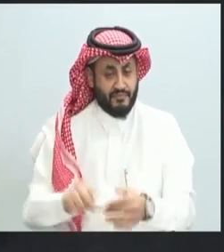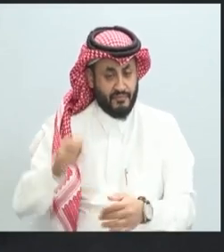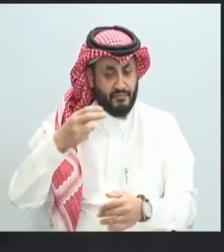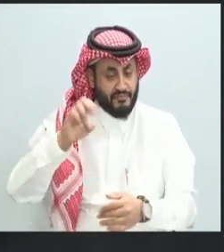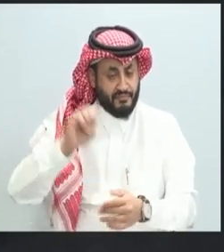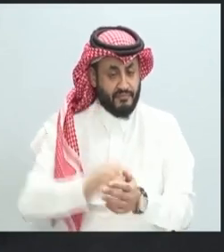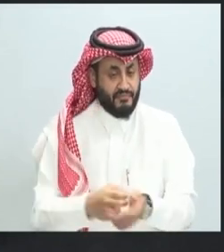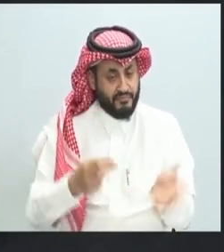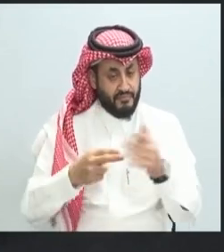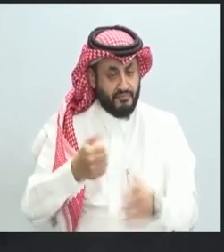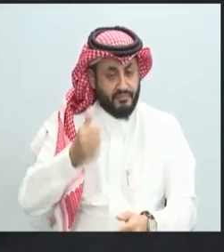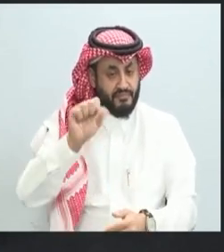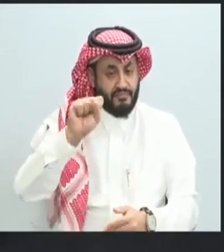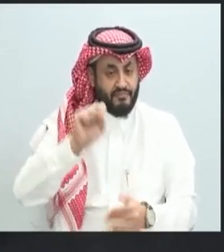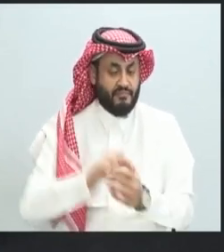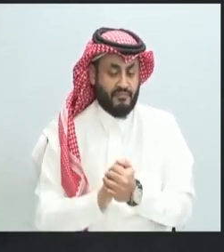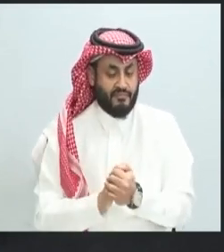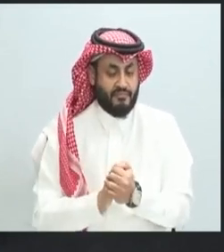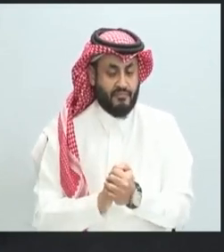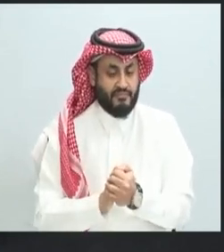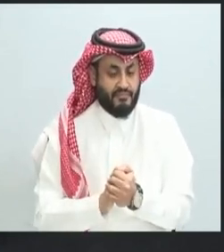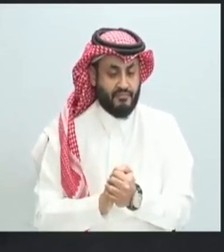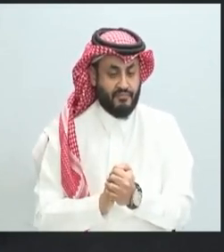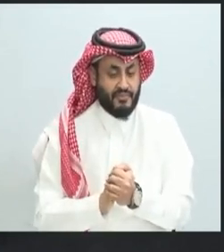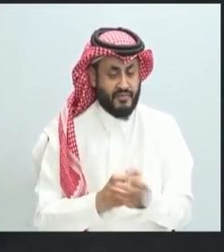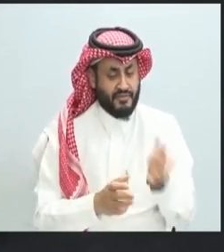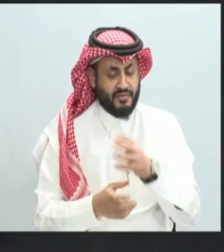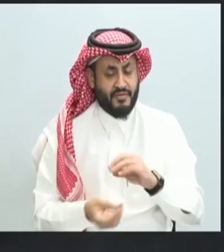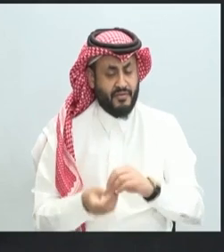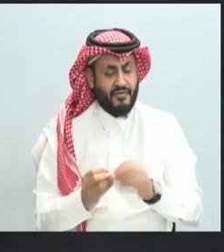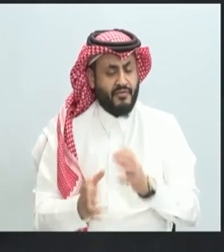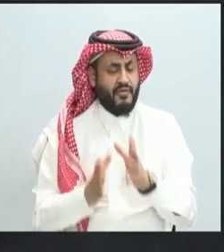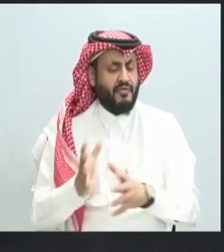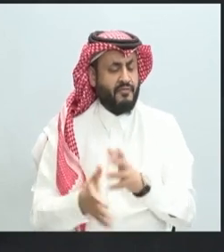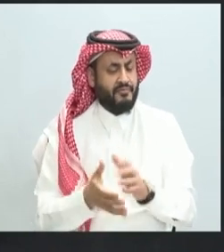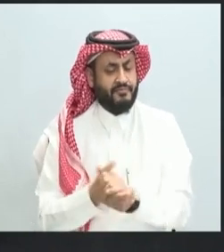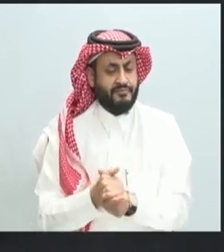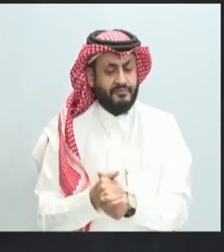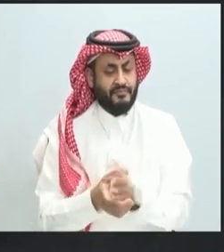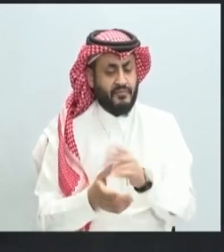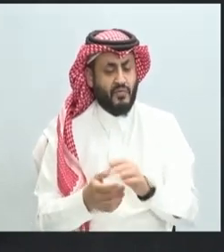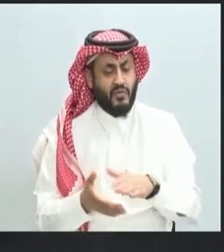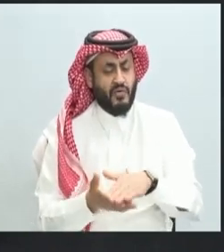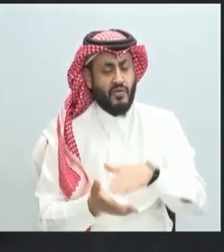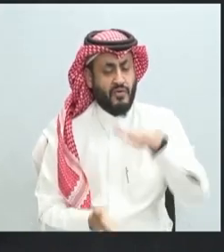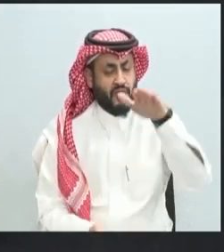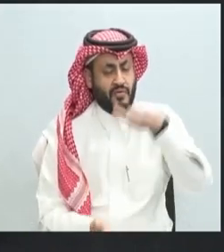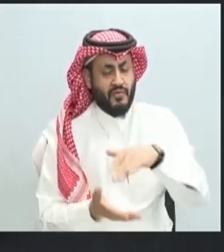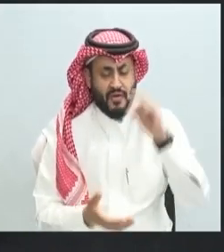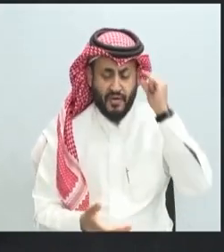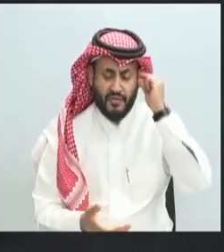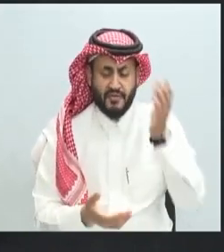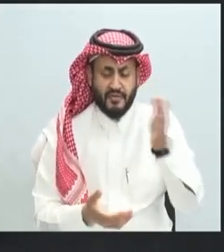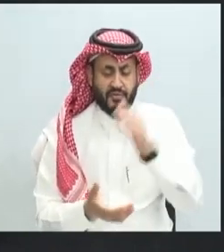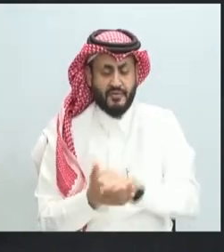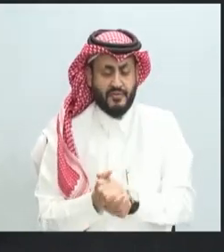and she has. And we can describe hair, for example, long or short hair. We